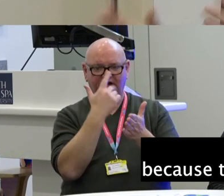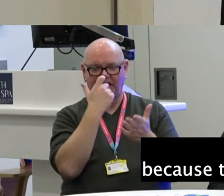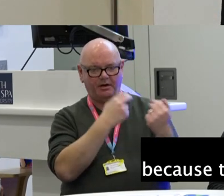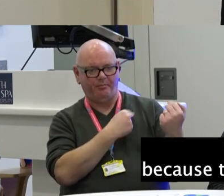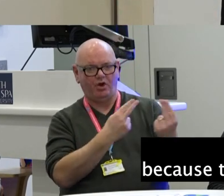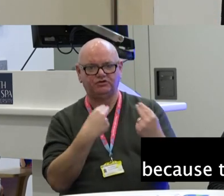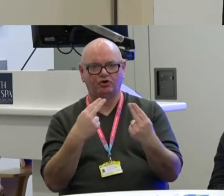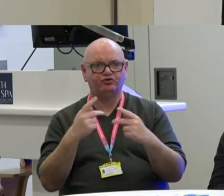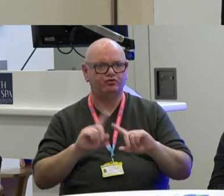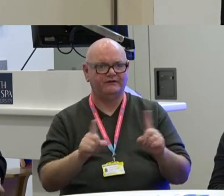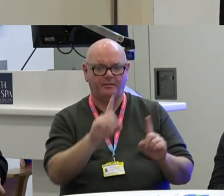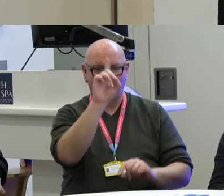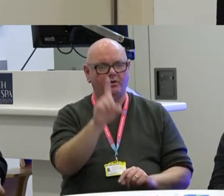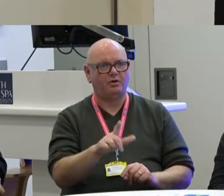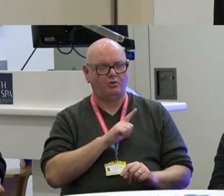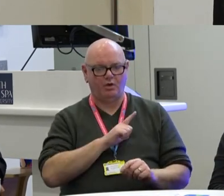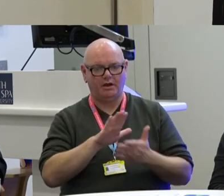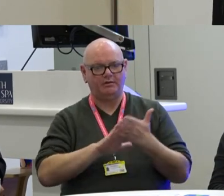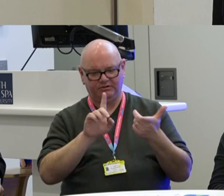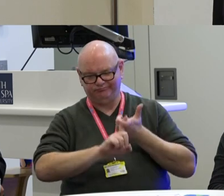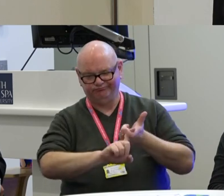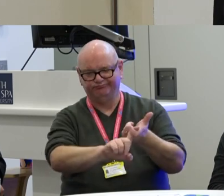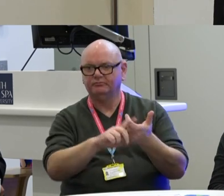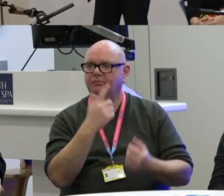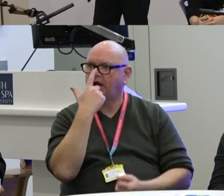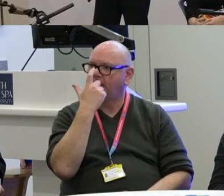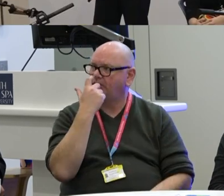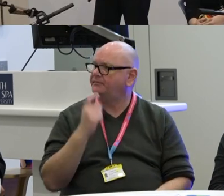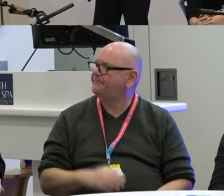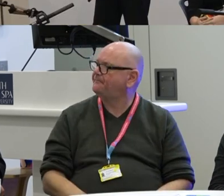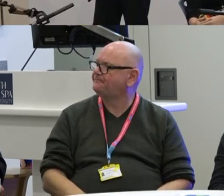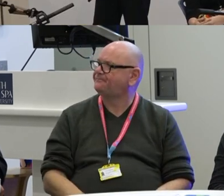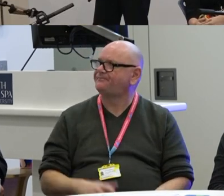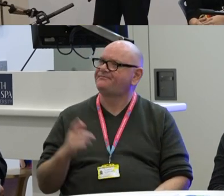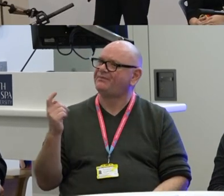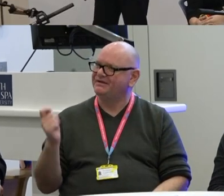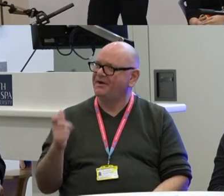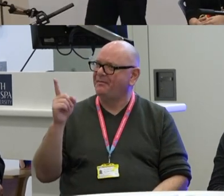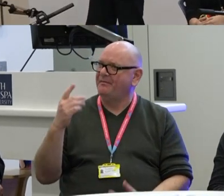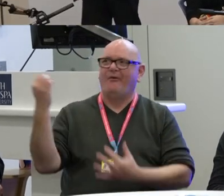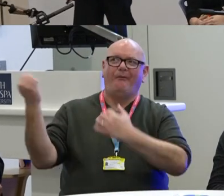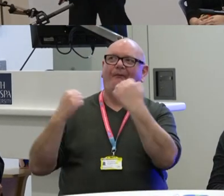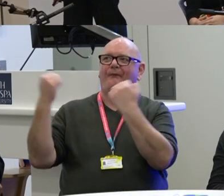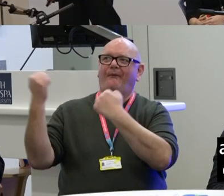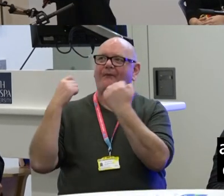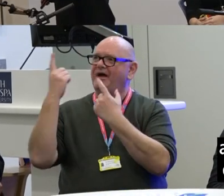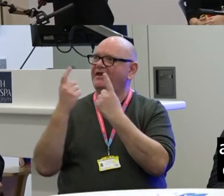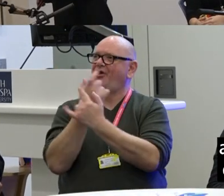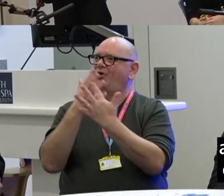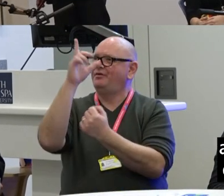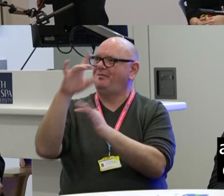how you ensure longevity. I just saw some very deep felt nods here in the audience,